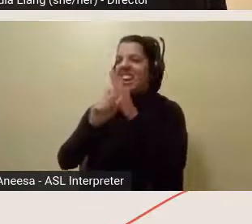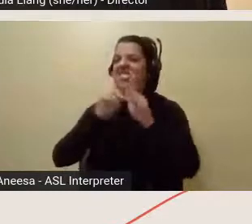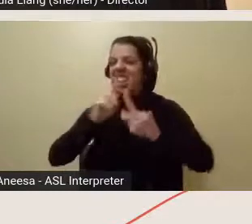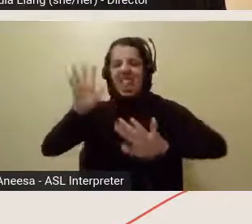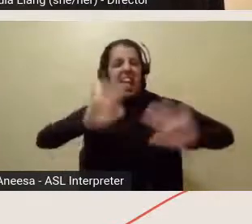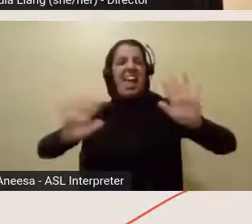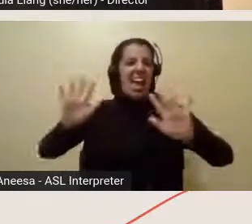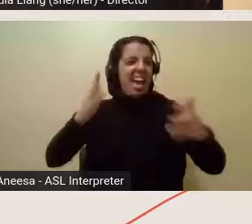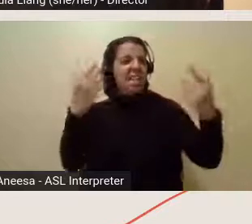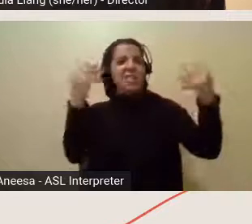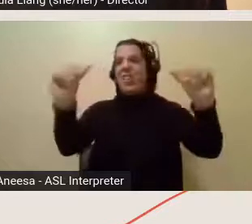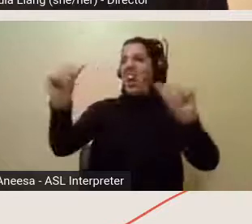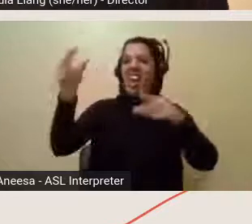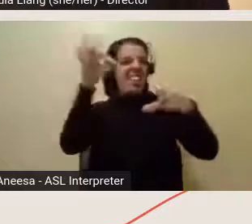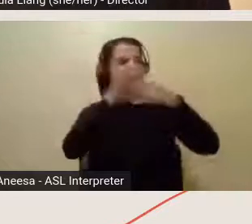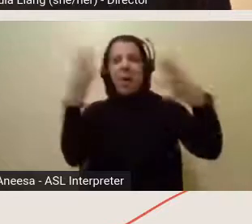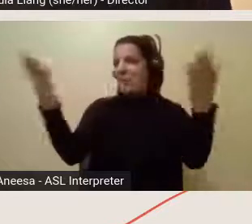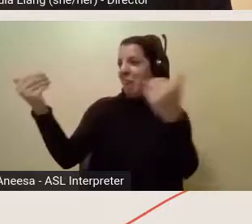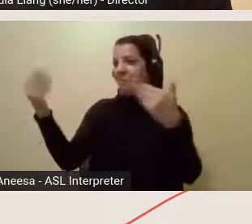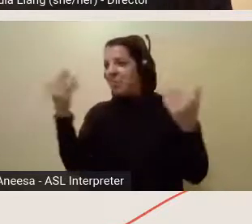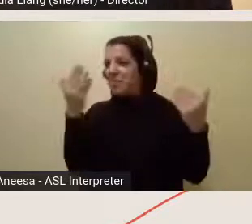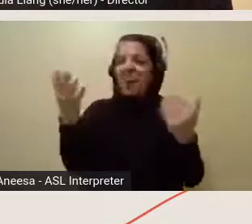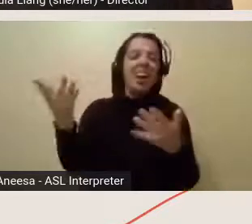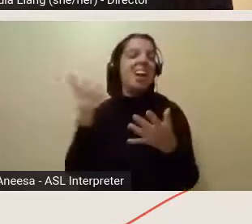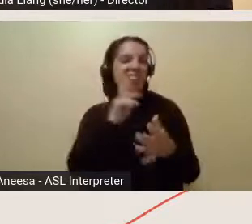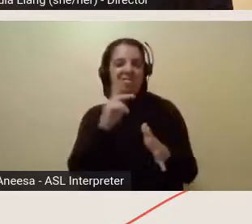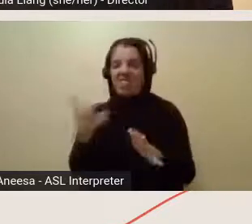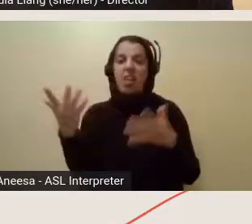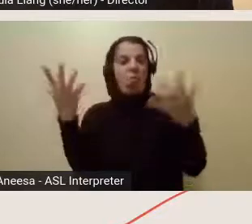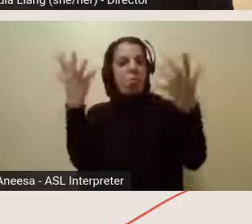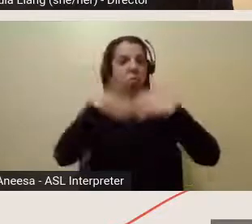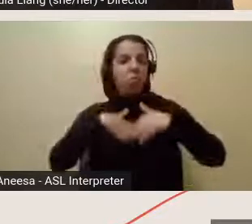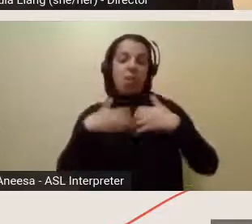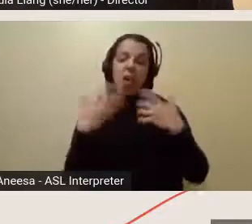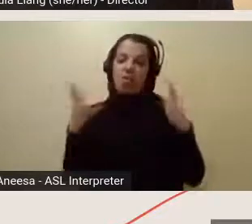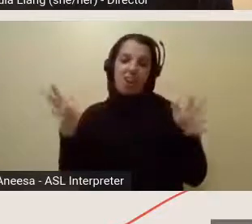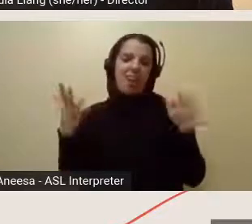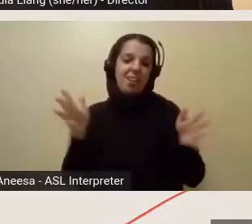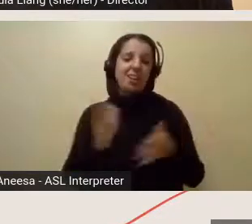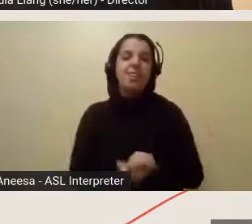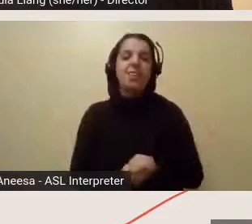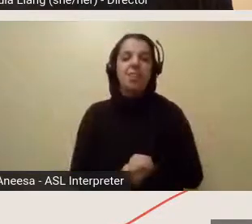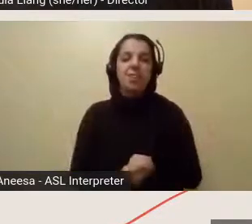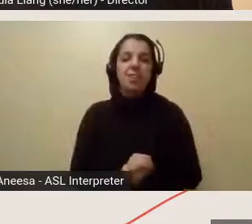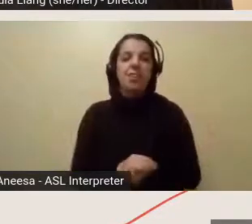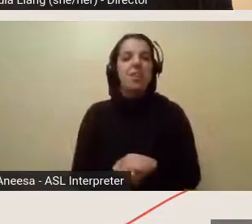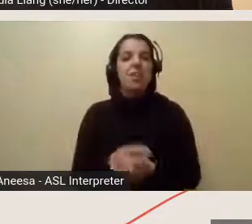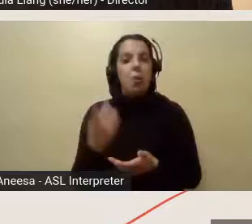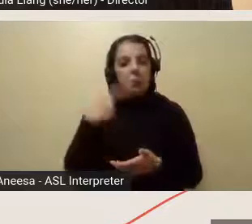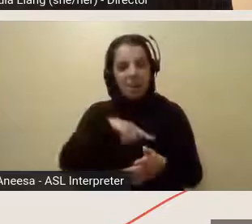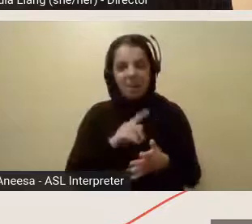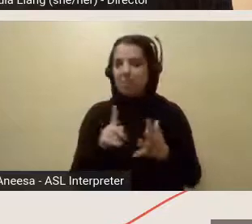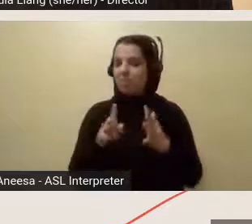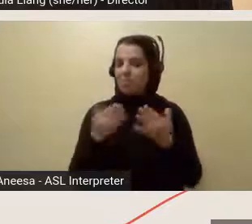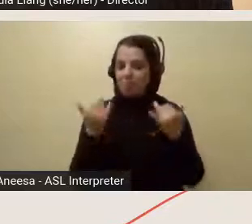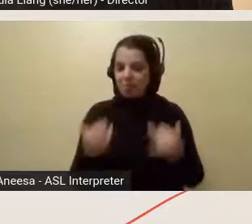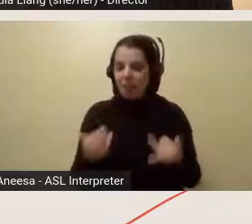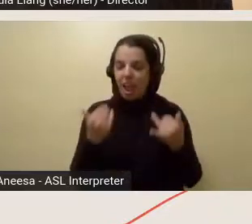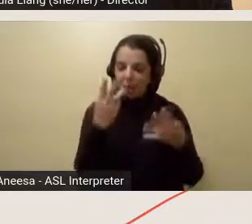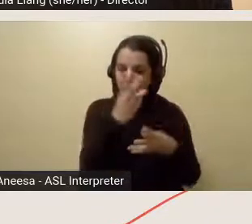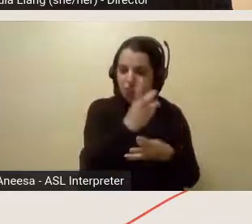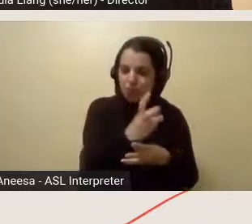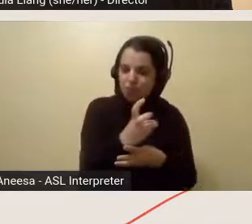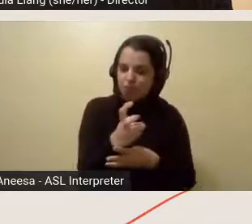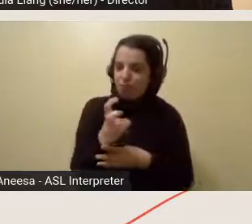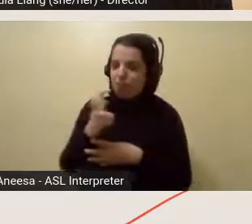and trying to steady a boat that is already capsizing, right? We are in the middle of a transition